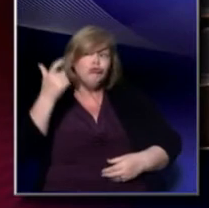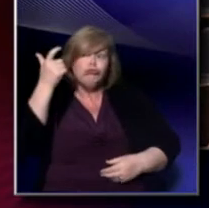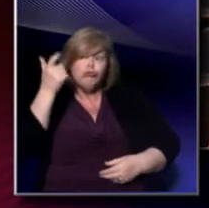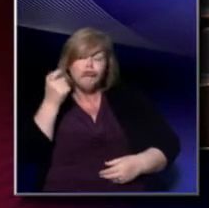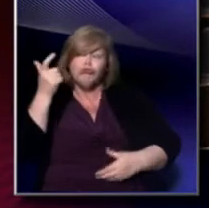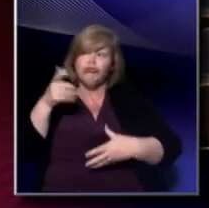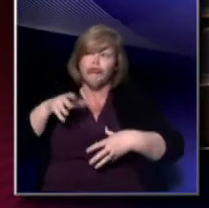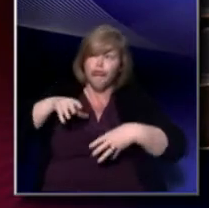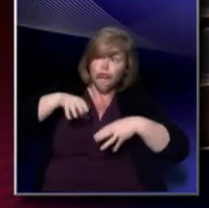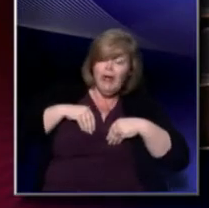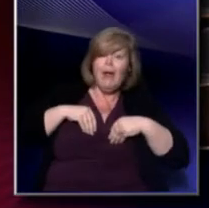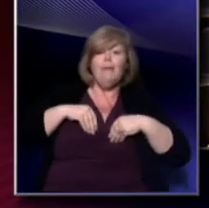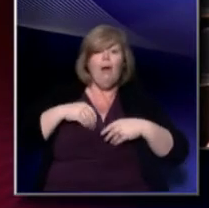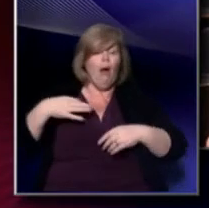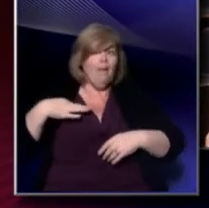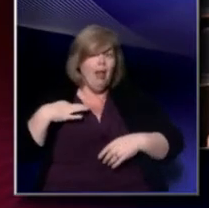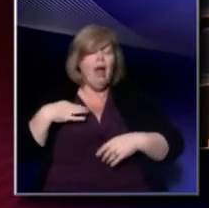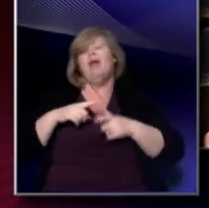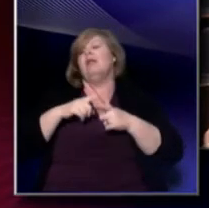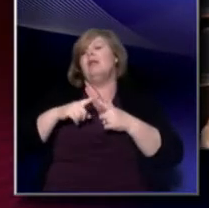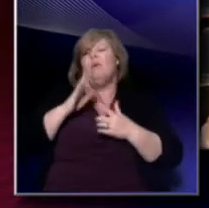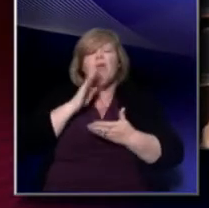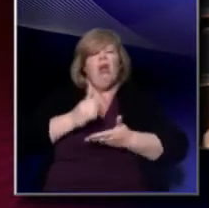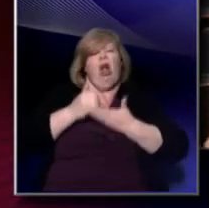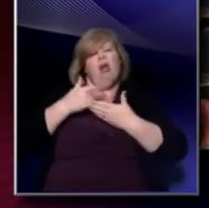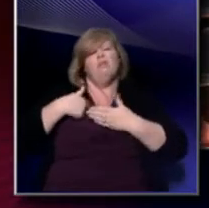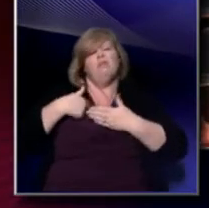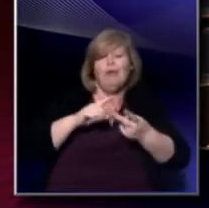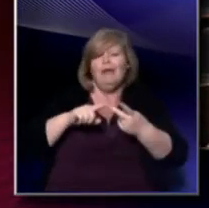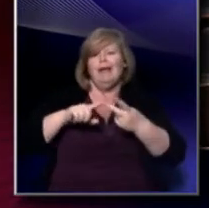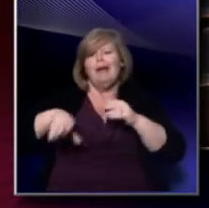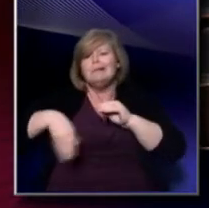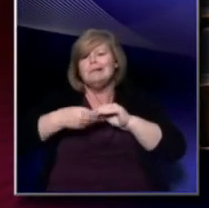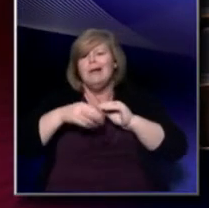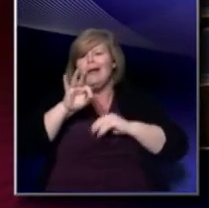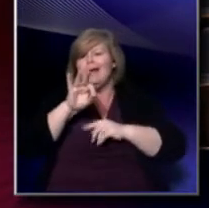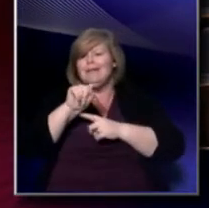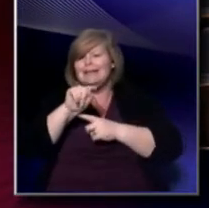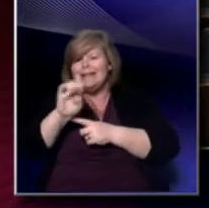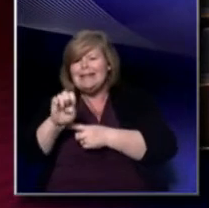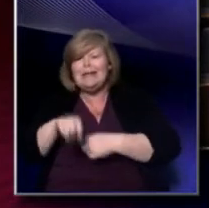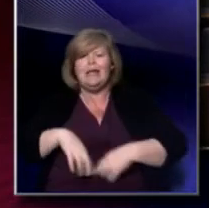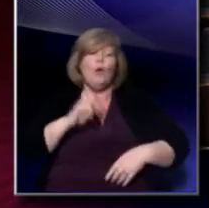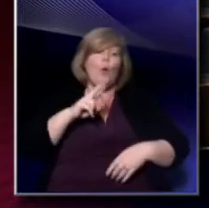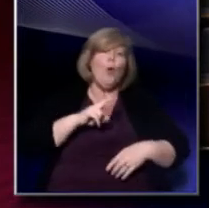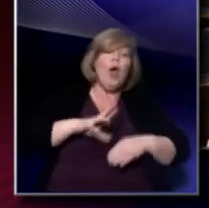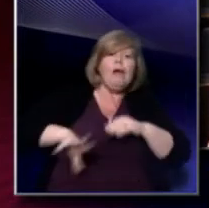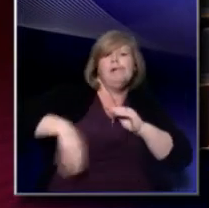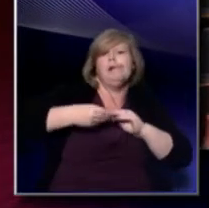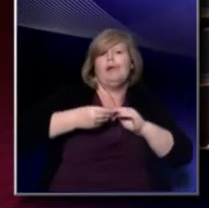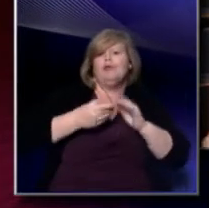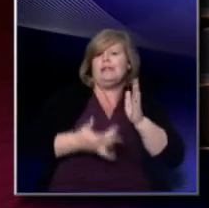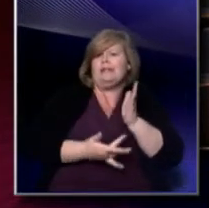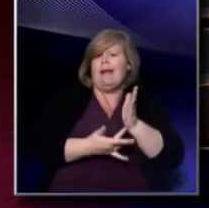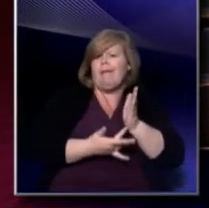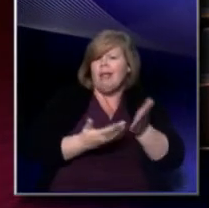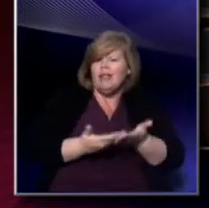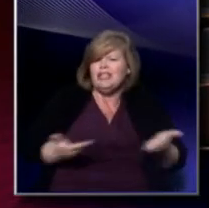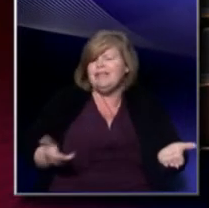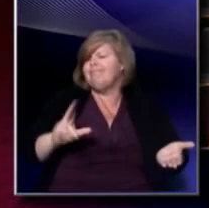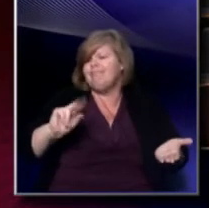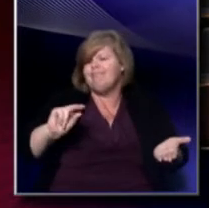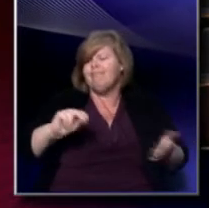improve academic achievement at both of those schools. One of them is technology or out-of-state travel. Any funds that we